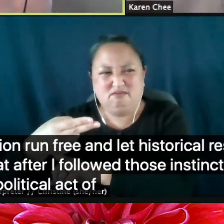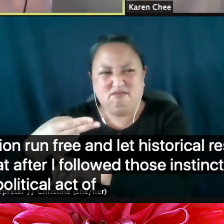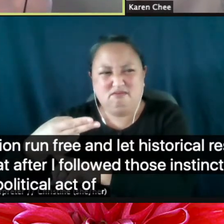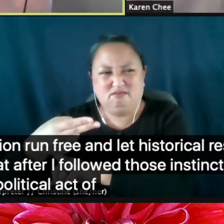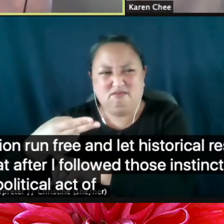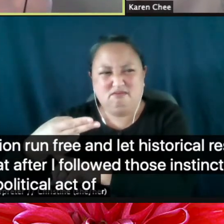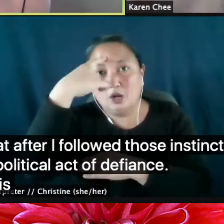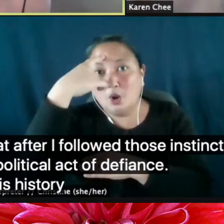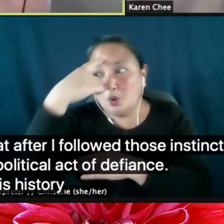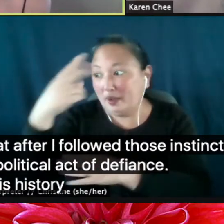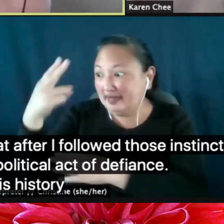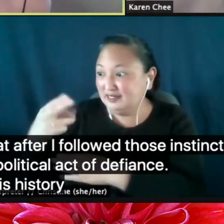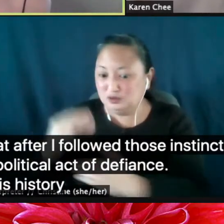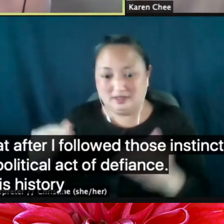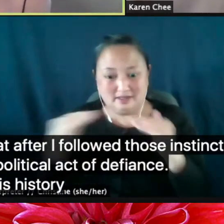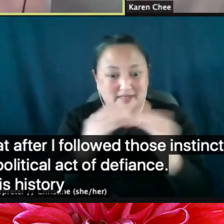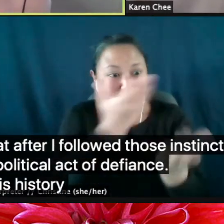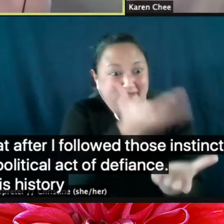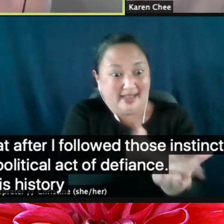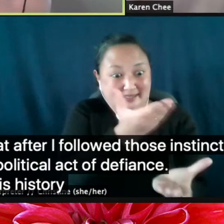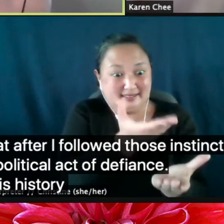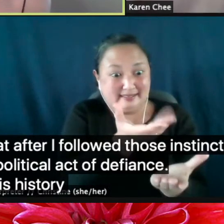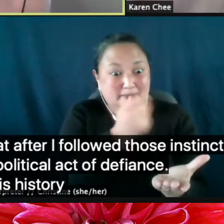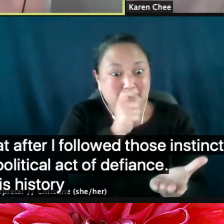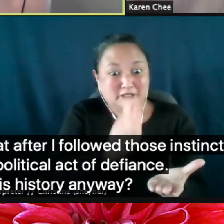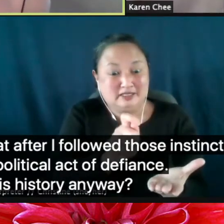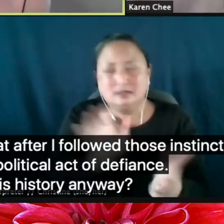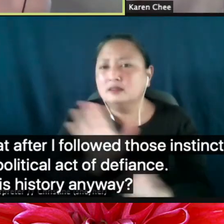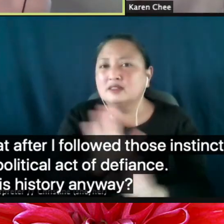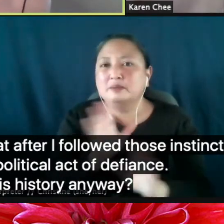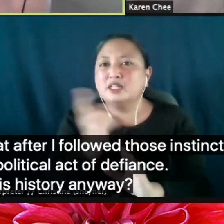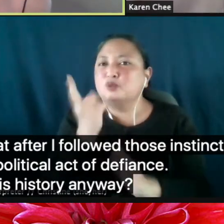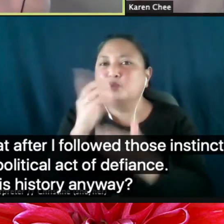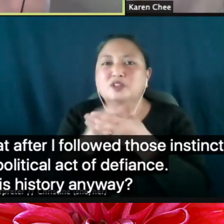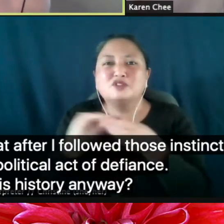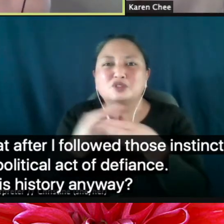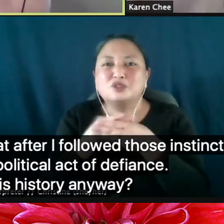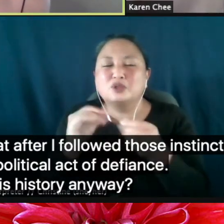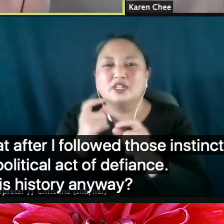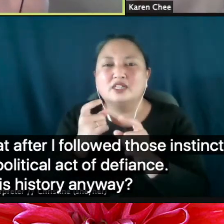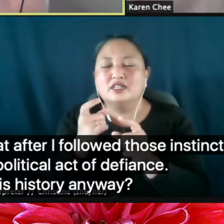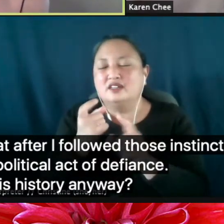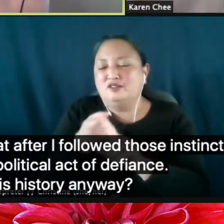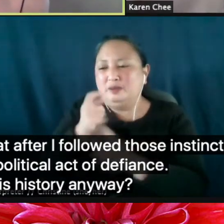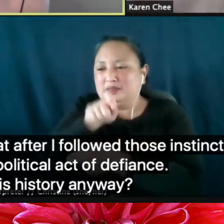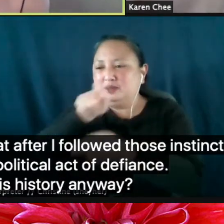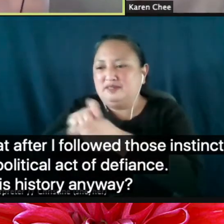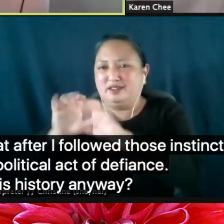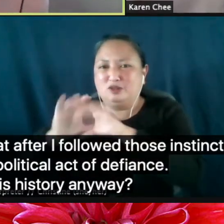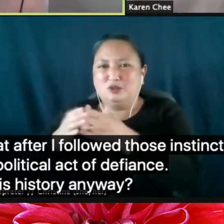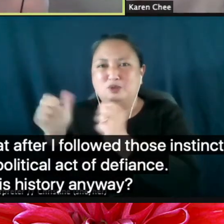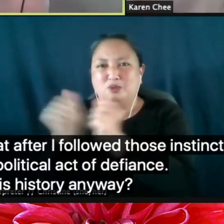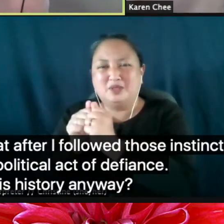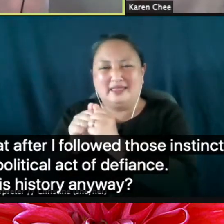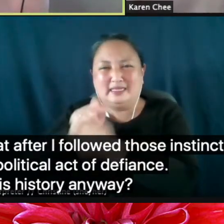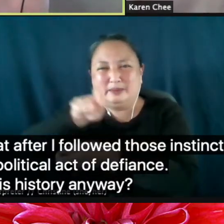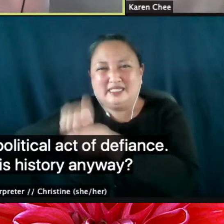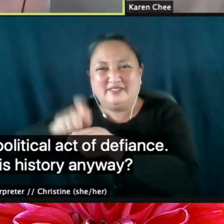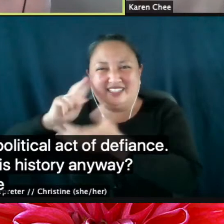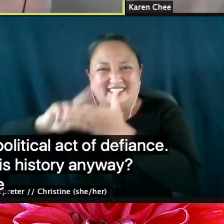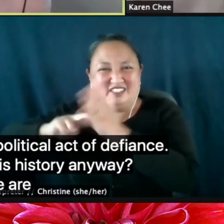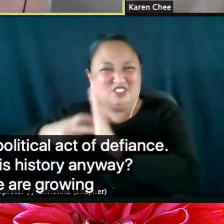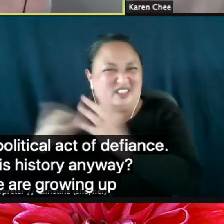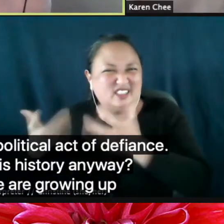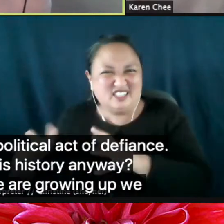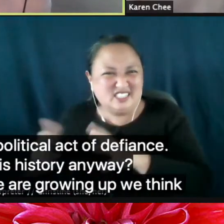history equals facts, but history is just a narrative that's put in a book by a certain set of people with a certain set of intentions. And so